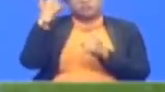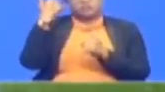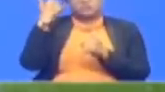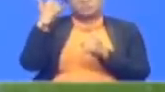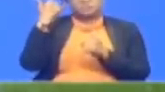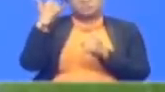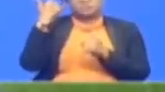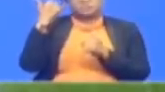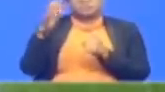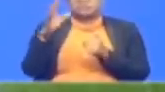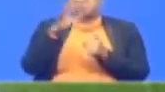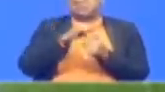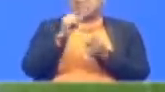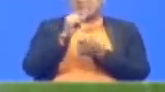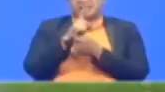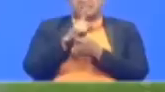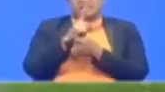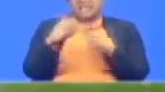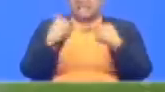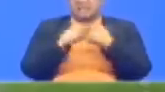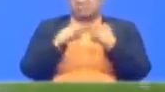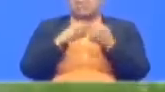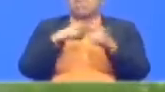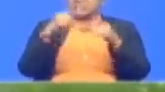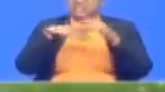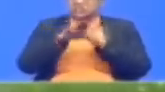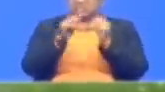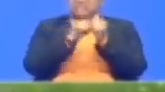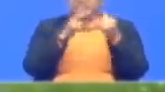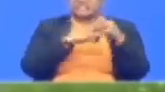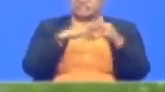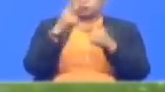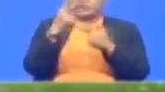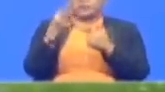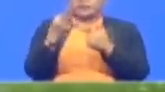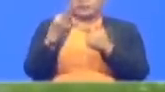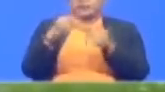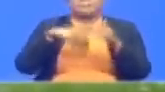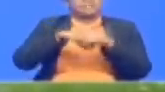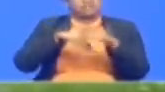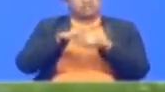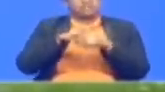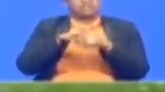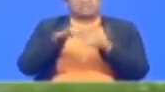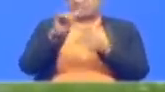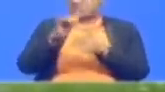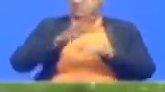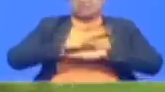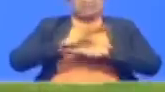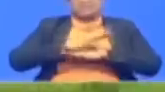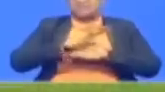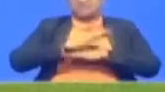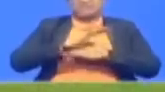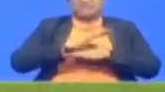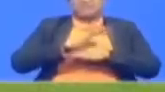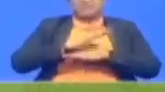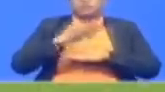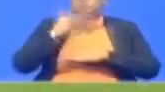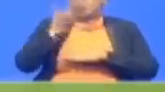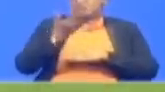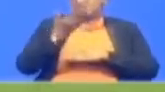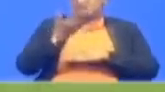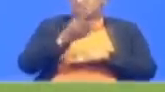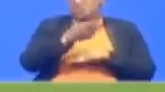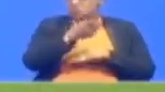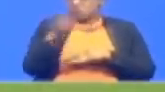I missed 11 games and I scored 17 goals in 23 matches. And that's enough, my friend, to answer all